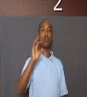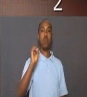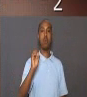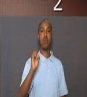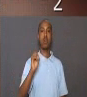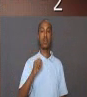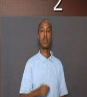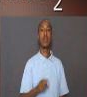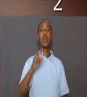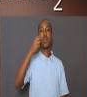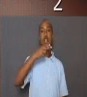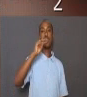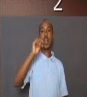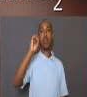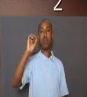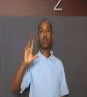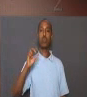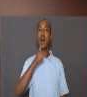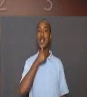nitrous acid is formed.